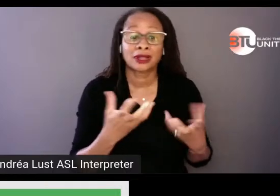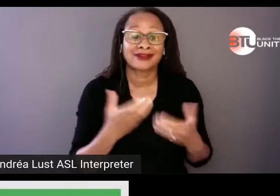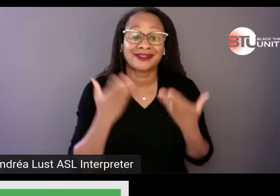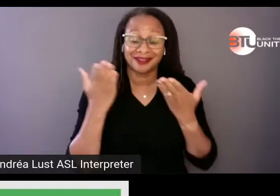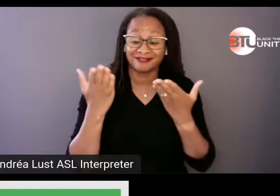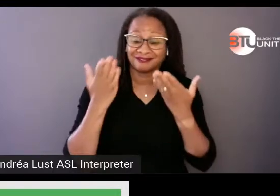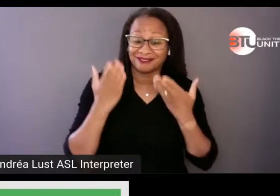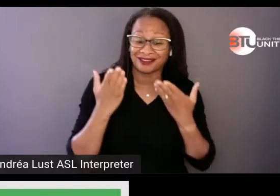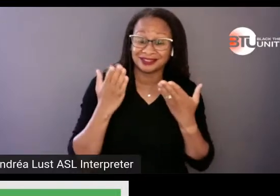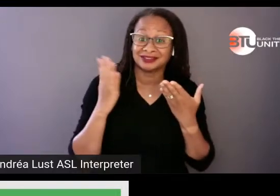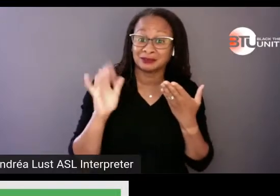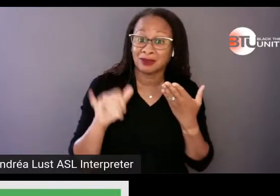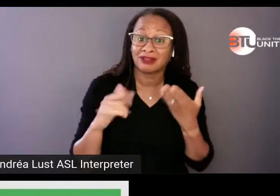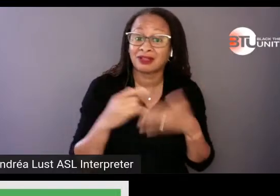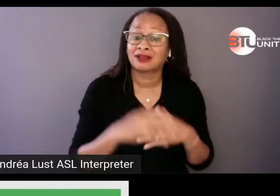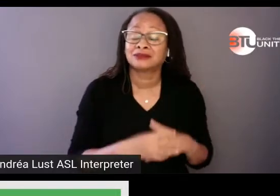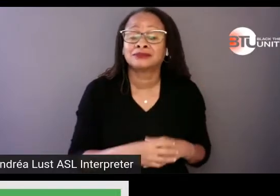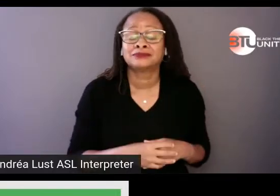on.